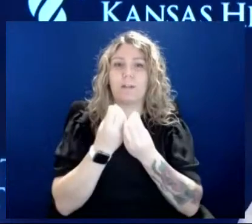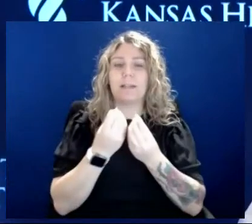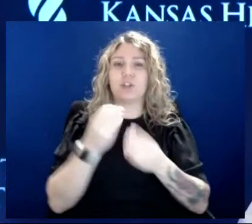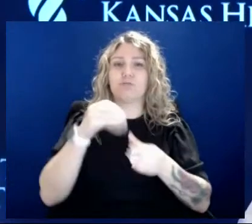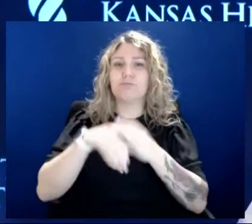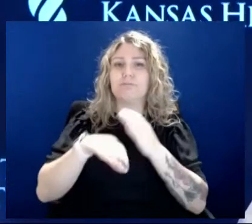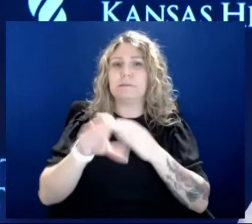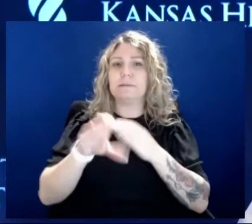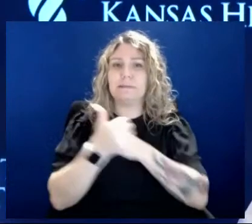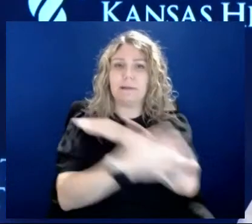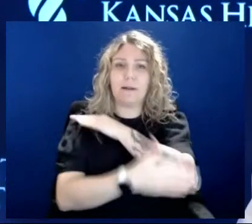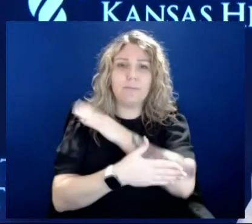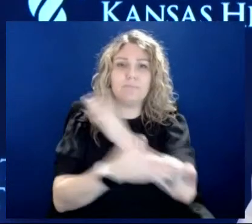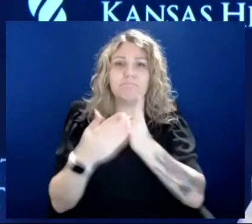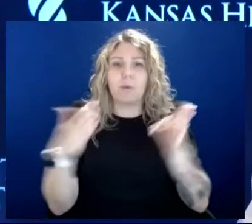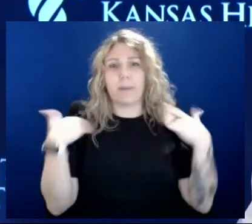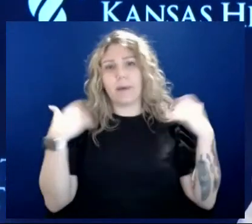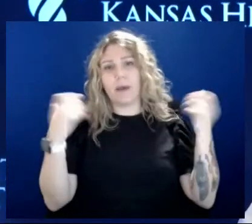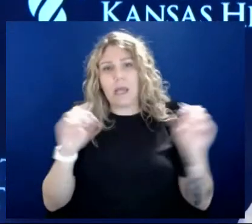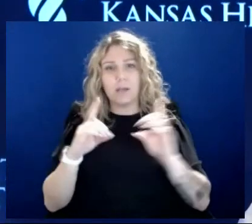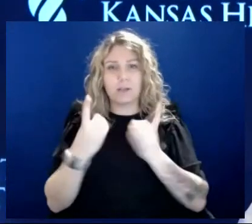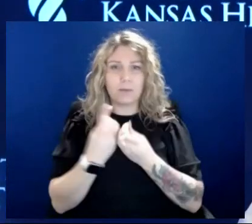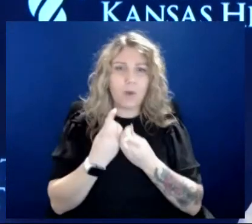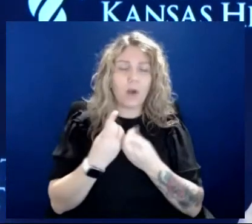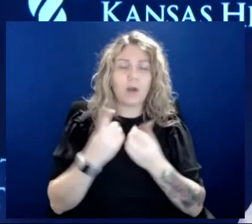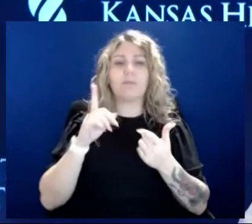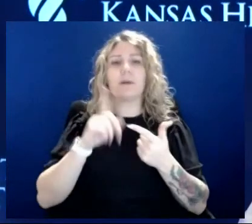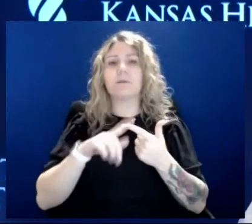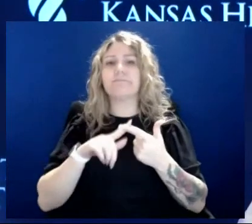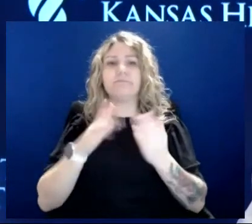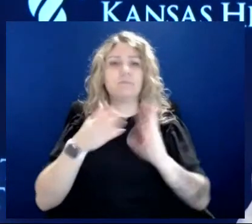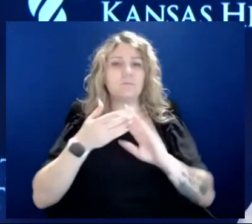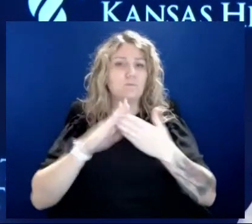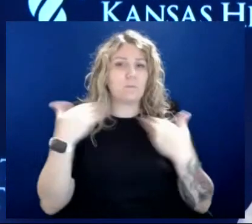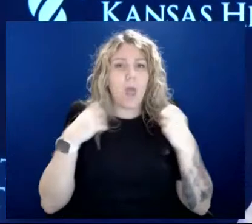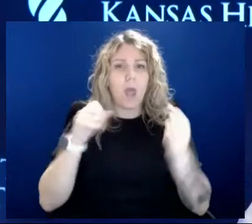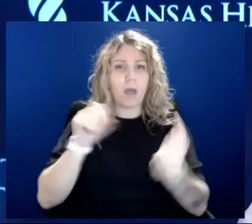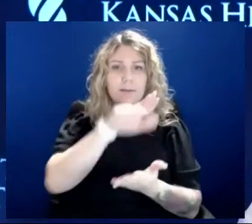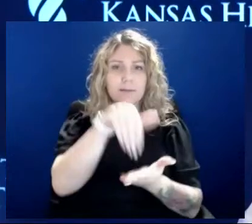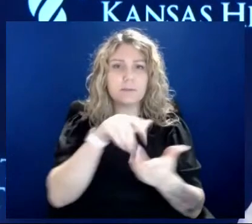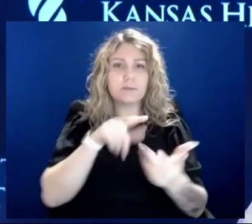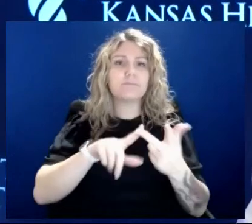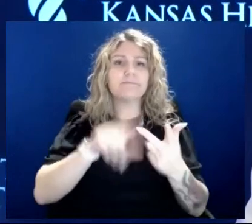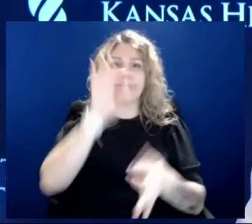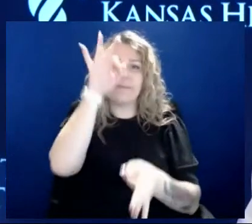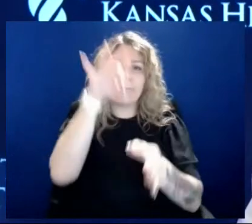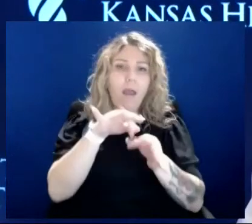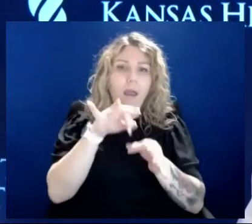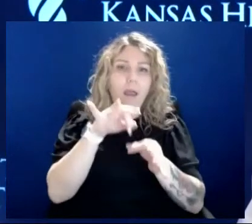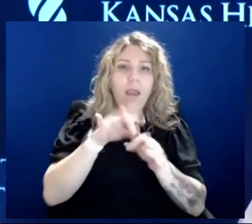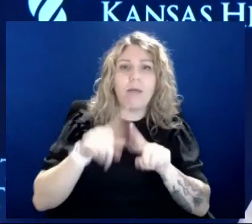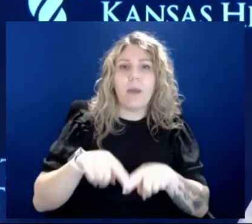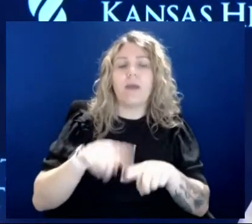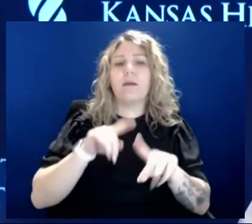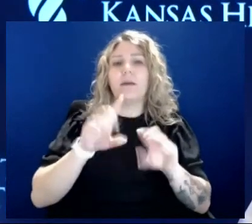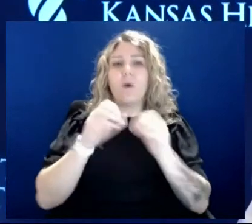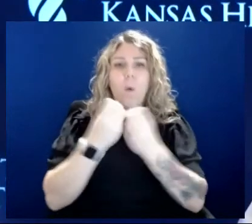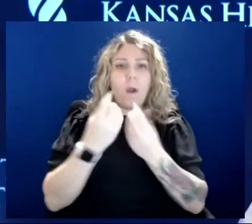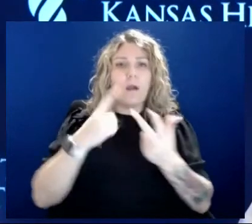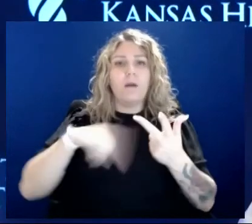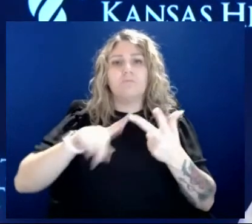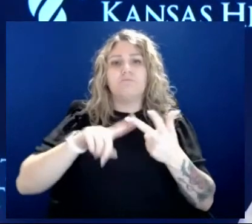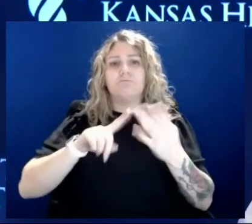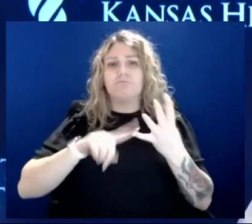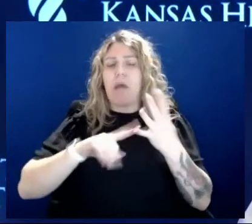public health departments, community health centers, faith-based organizations. We actually help them link up